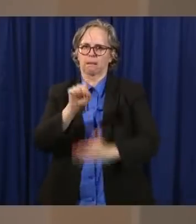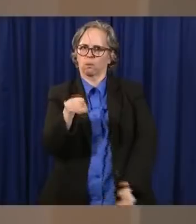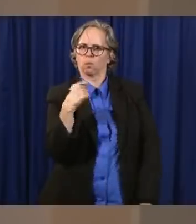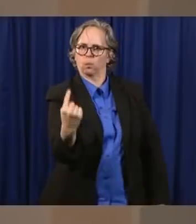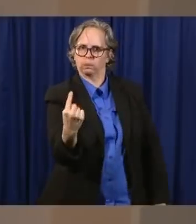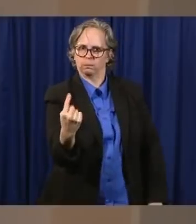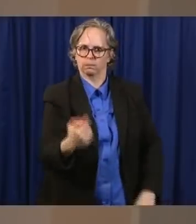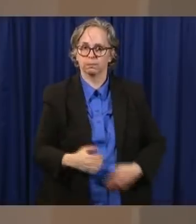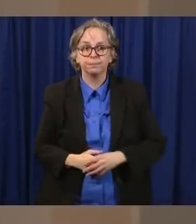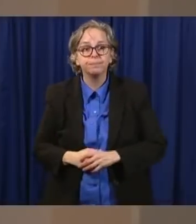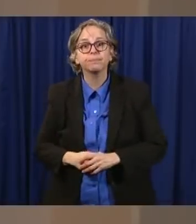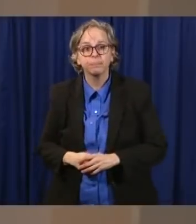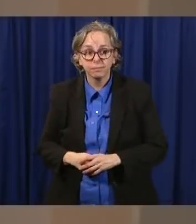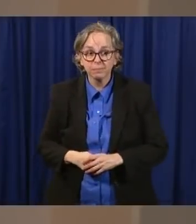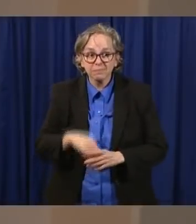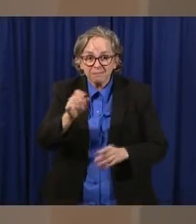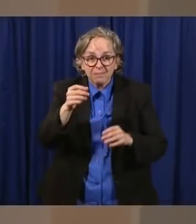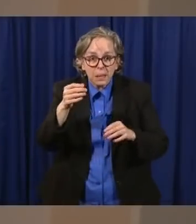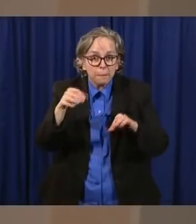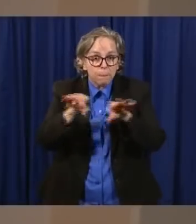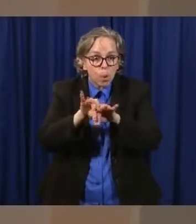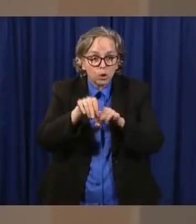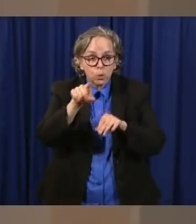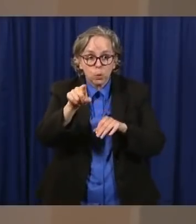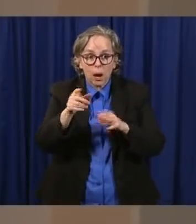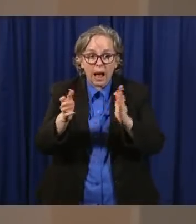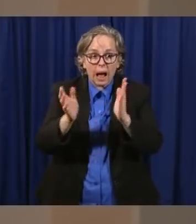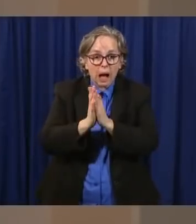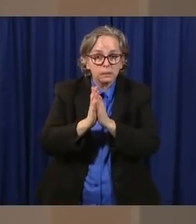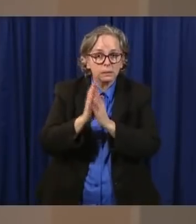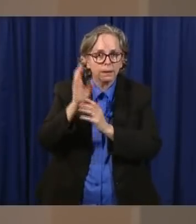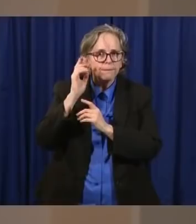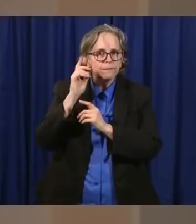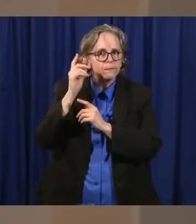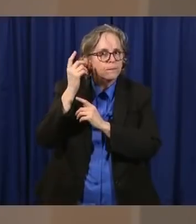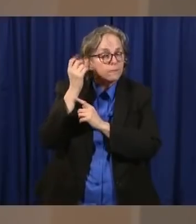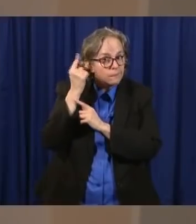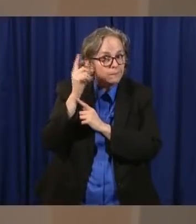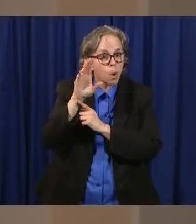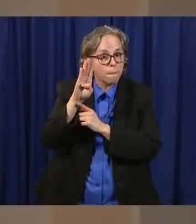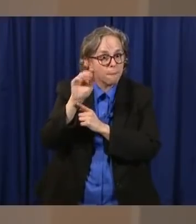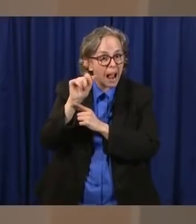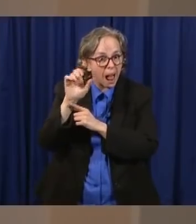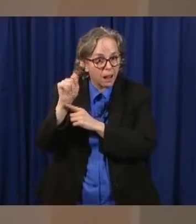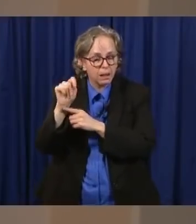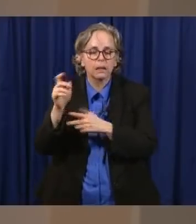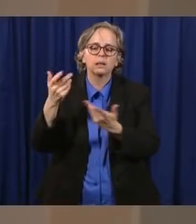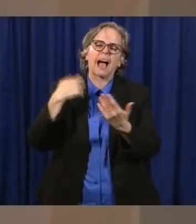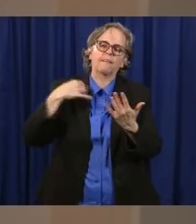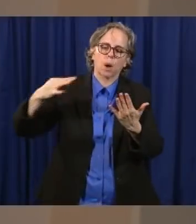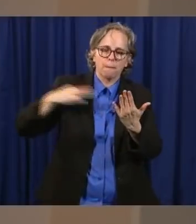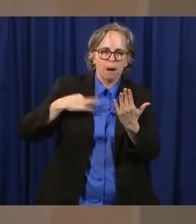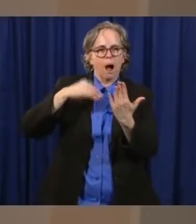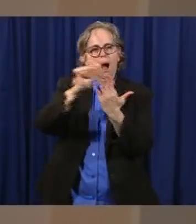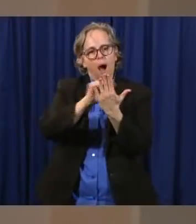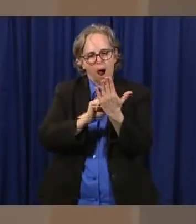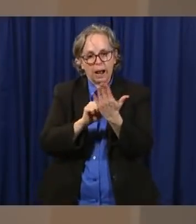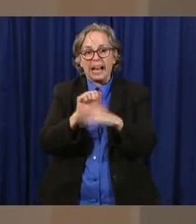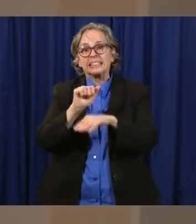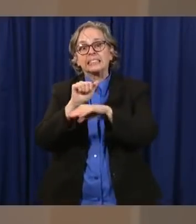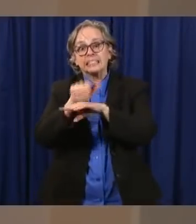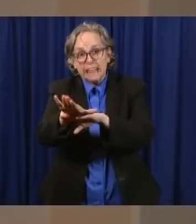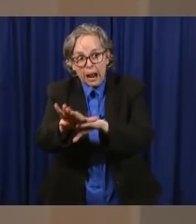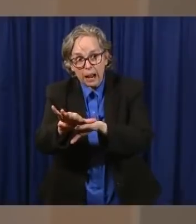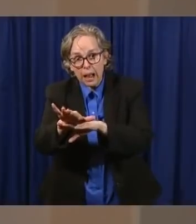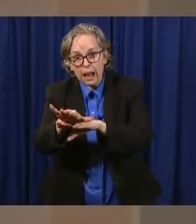ballot, because there's a lag time here. You have to get your absentee ballot application. That has to be sent in. Then